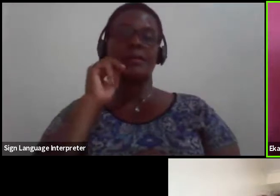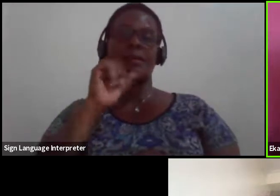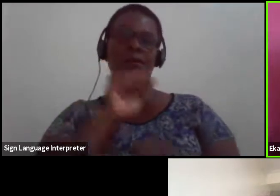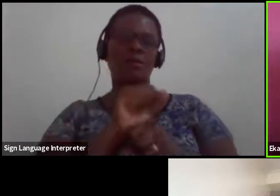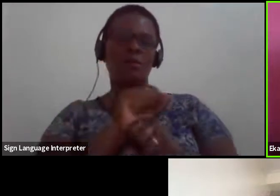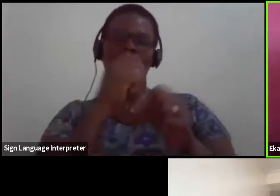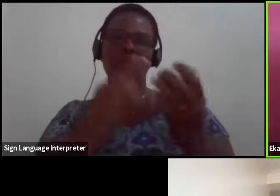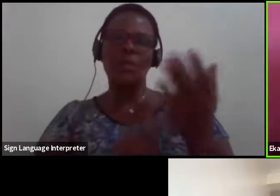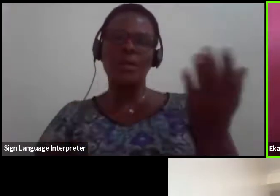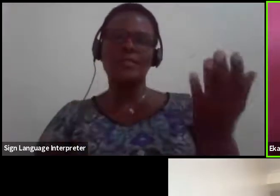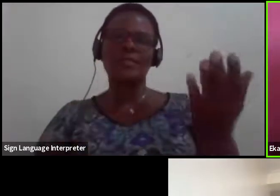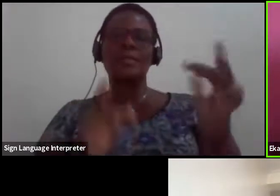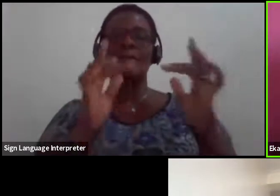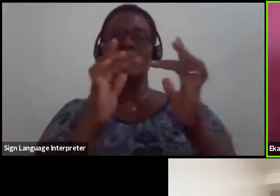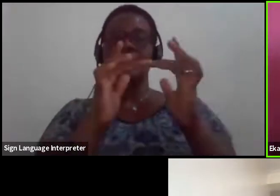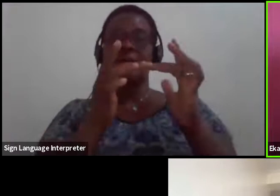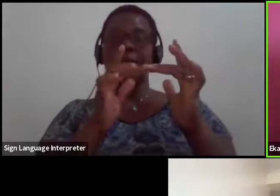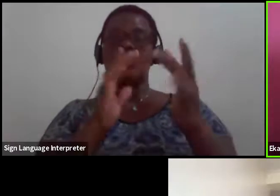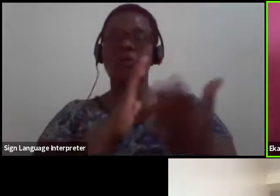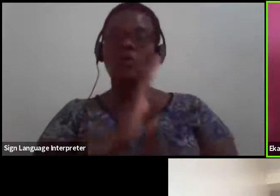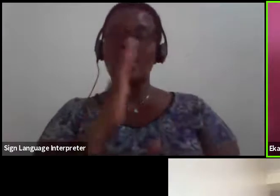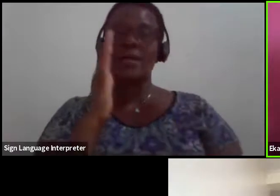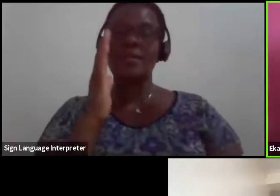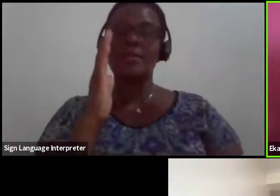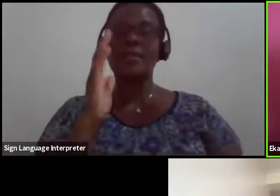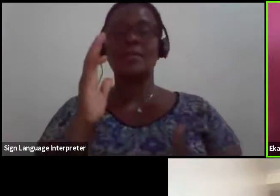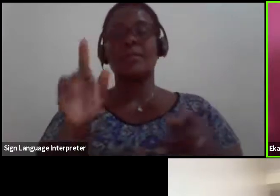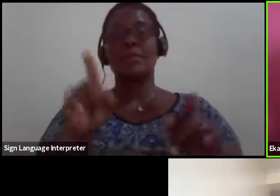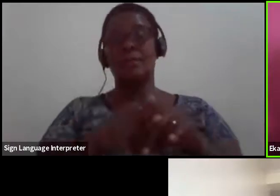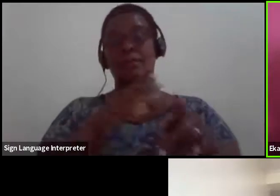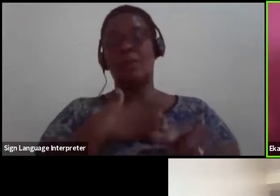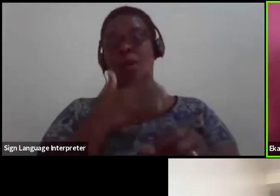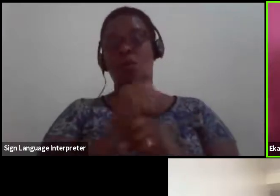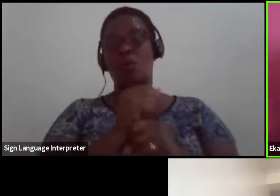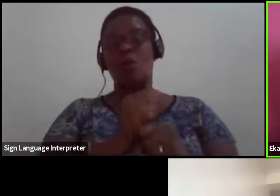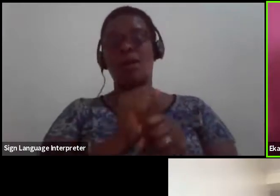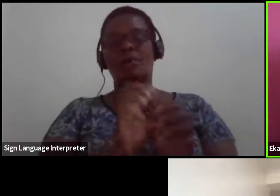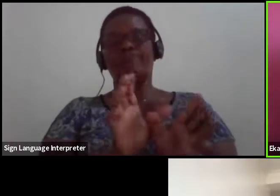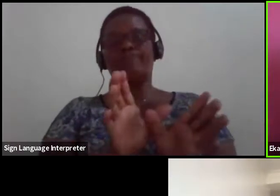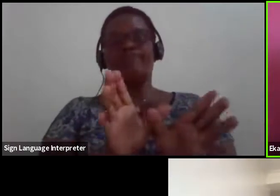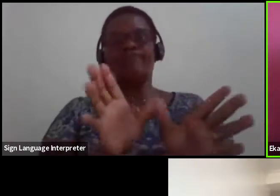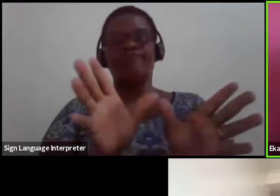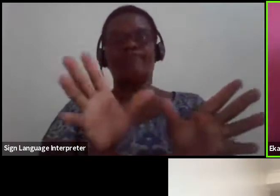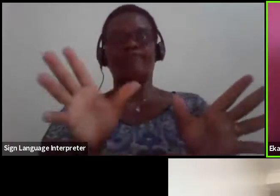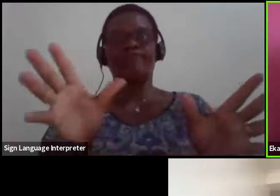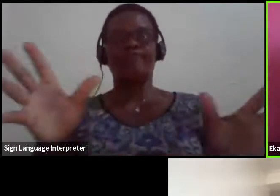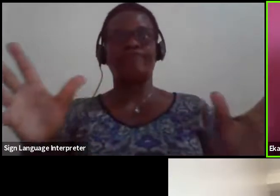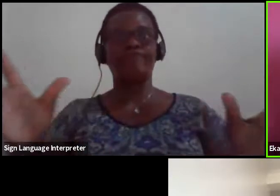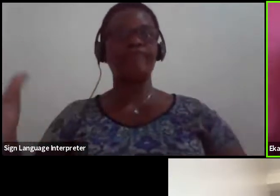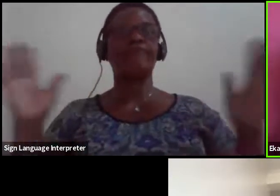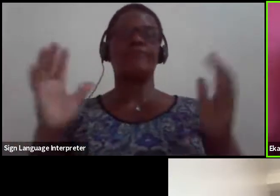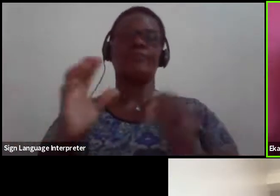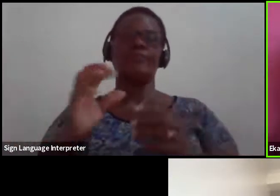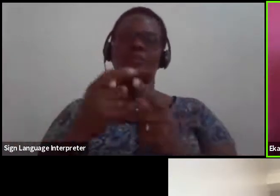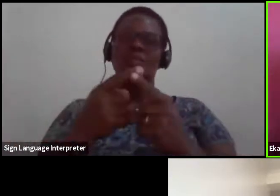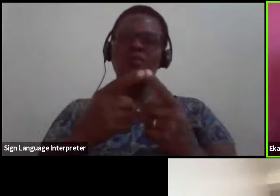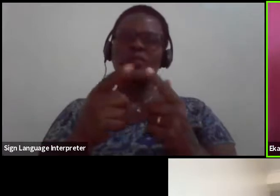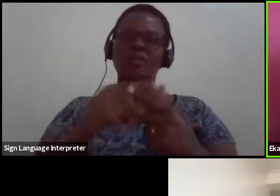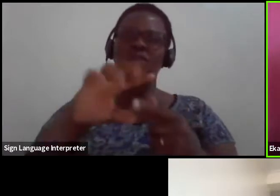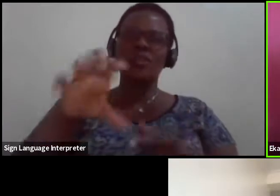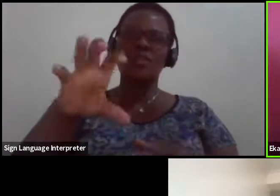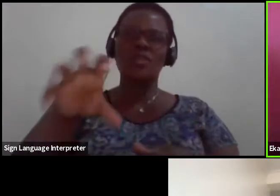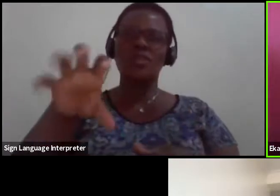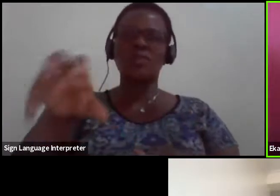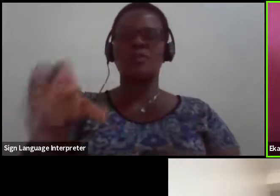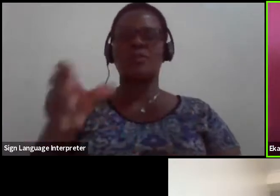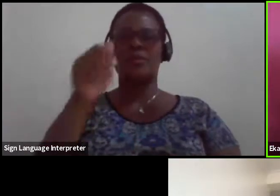expanded so far into various regions in Africa. So we have the Eastern Africa office